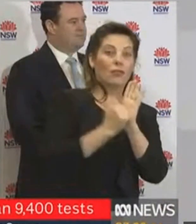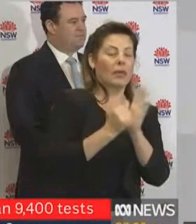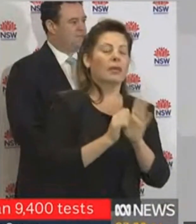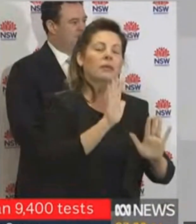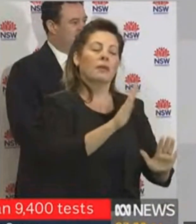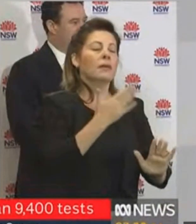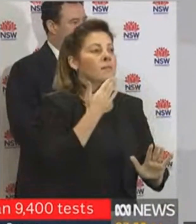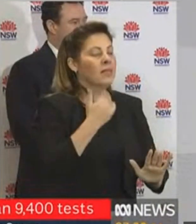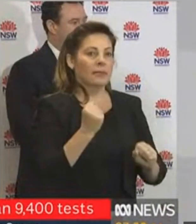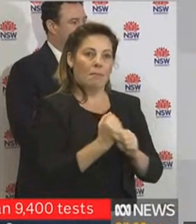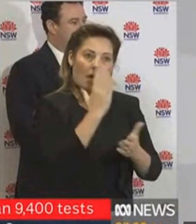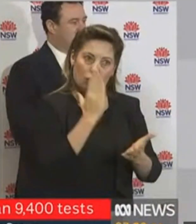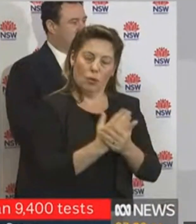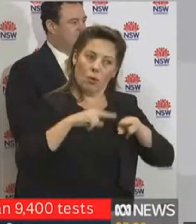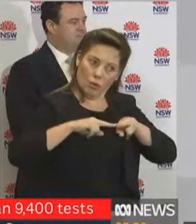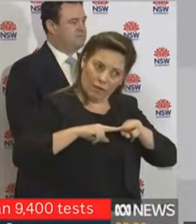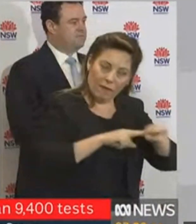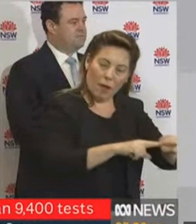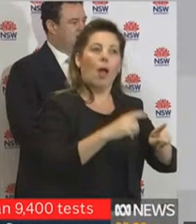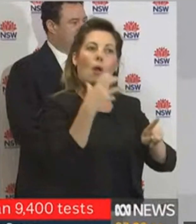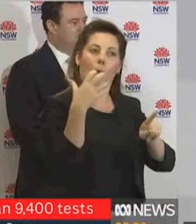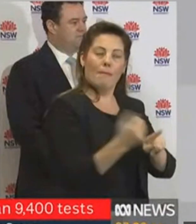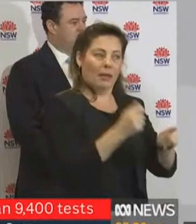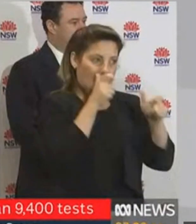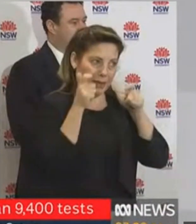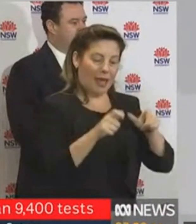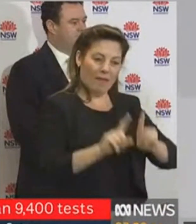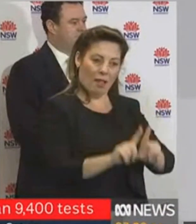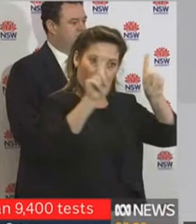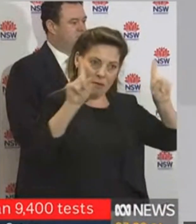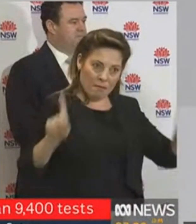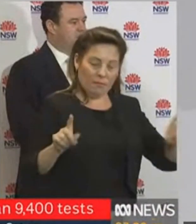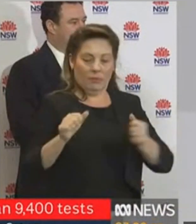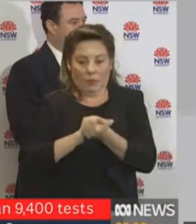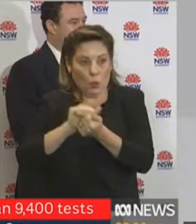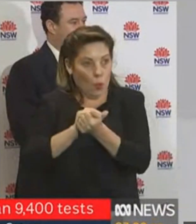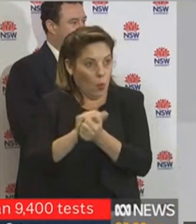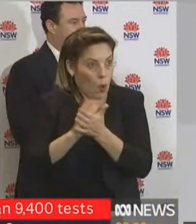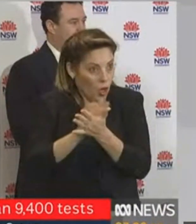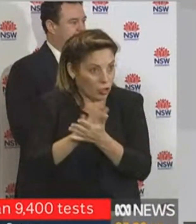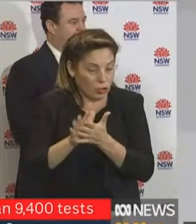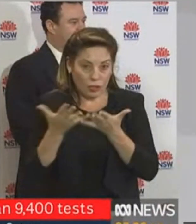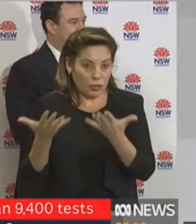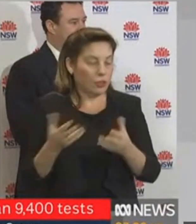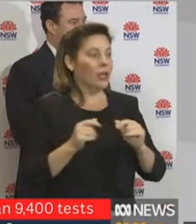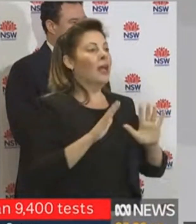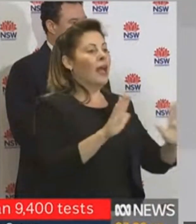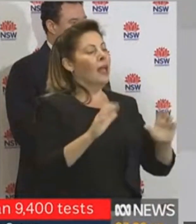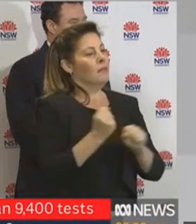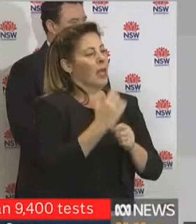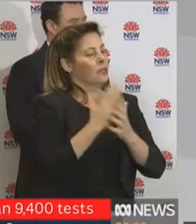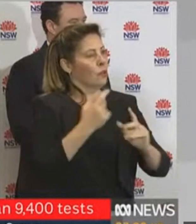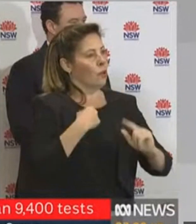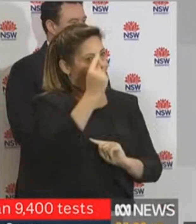make sure that you keep the distance that's been recommended, and make sure you do approach your activity as safely as possible. And of